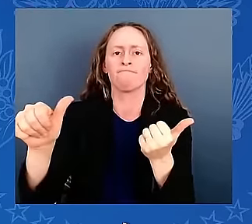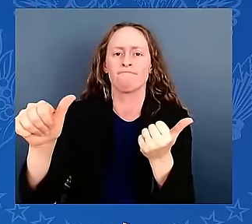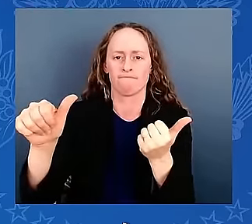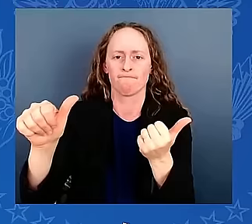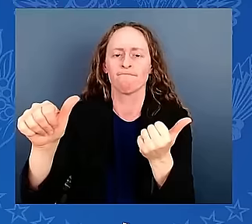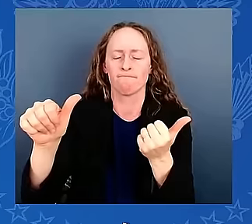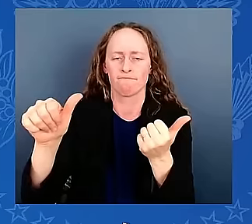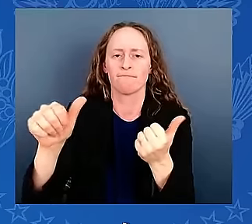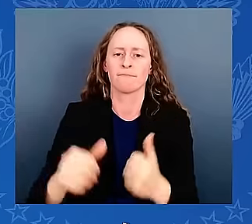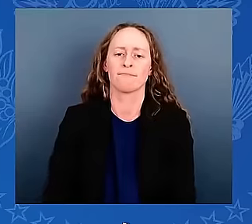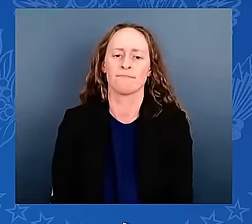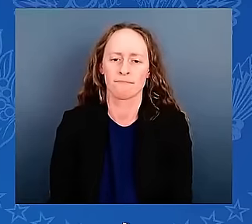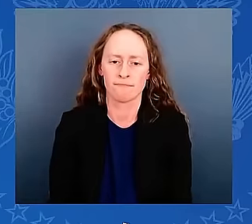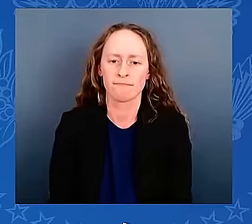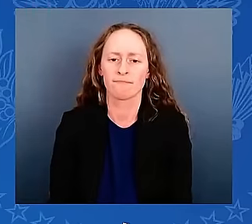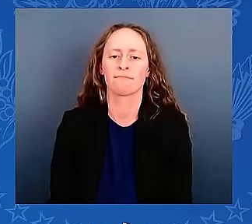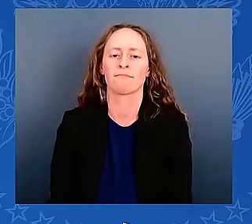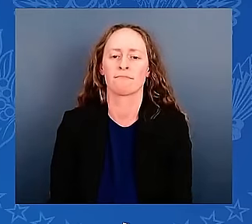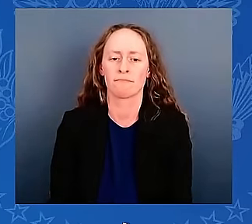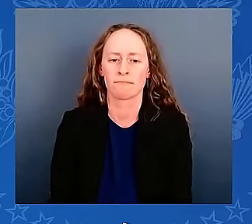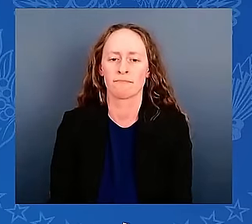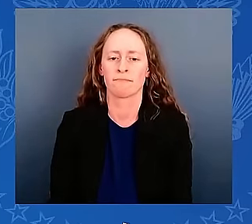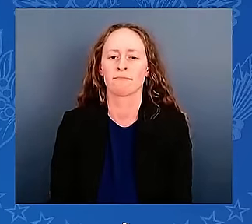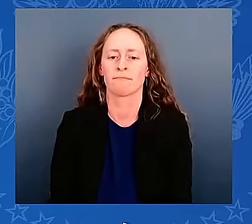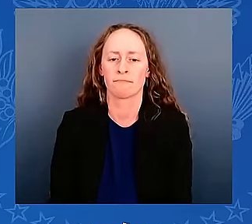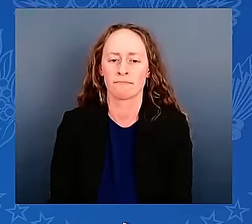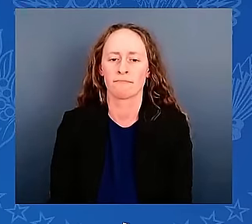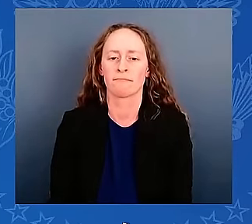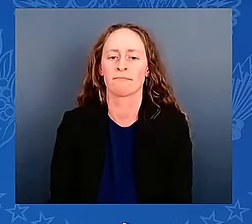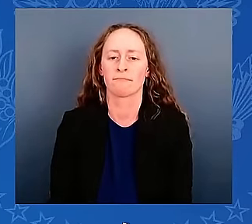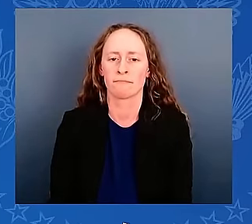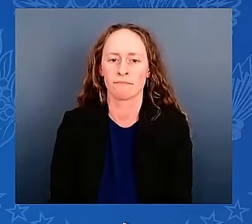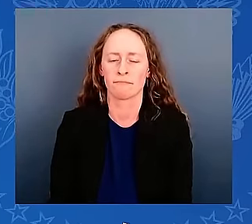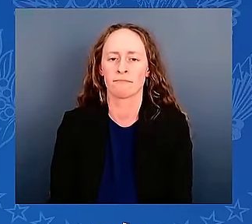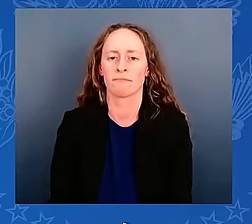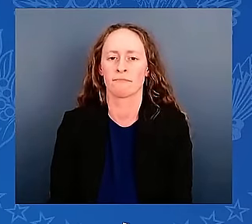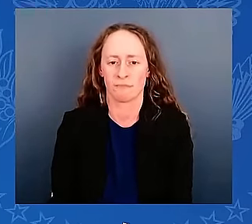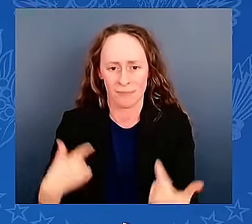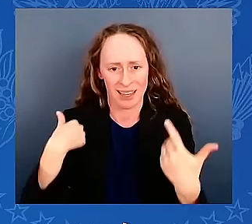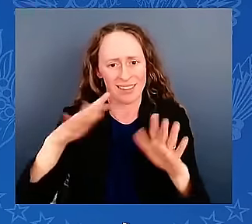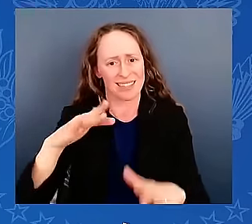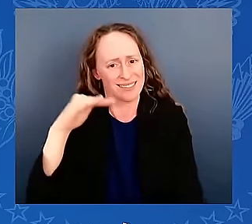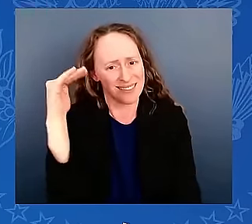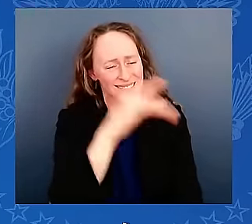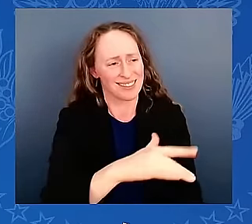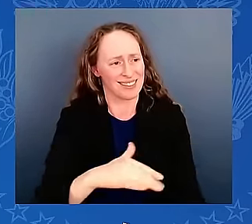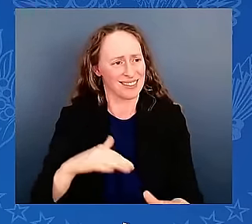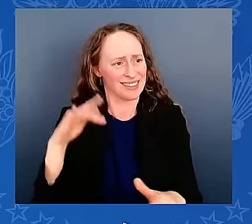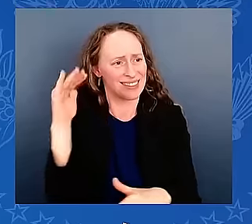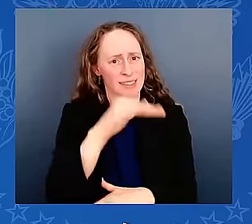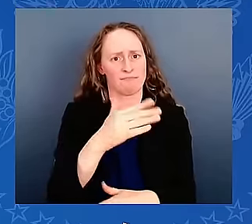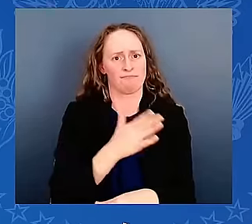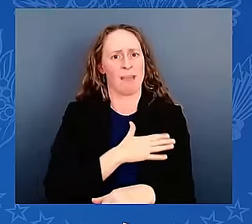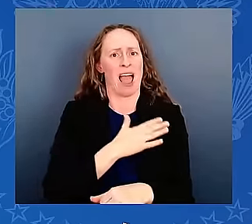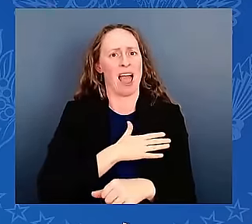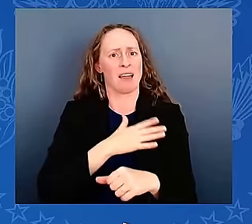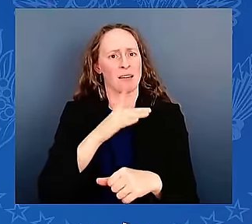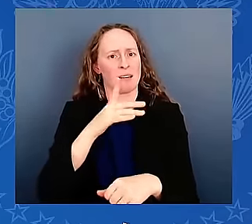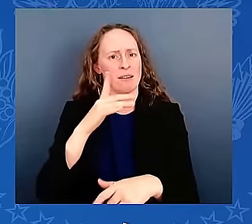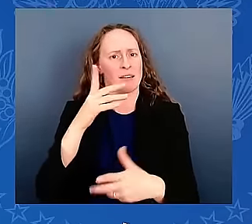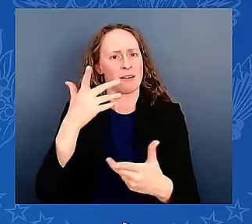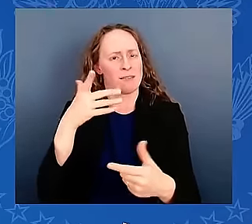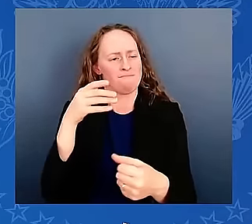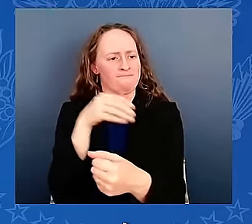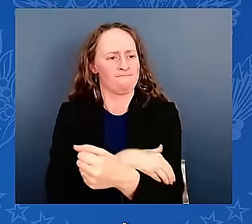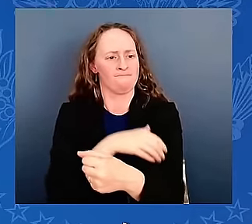I did all that I was constantly able to do with executive authority, but we need the act. And we need to pass the Freedom to Vote